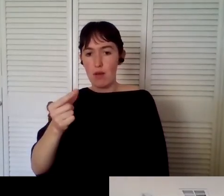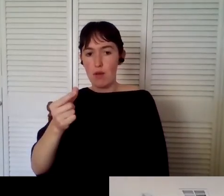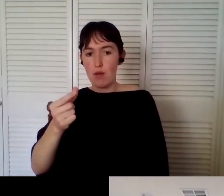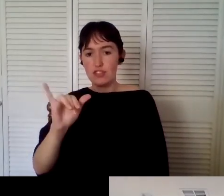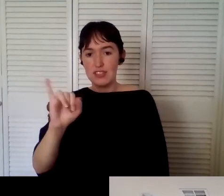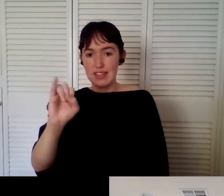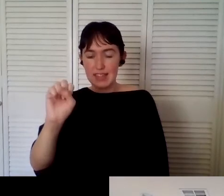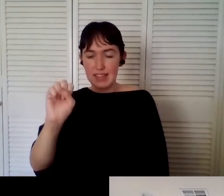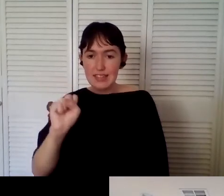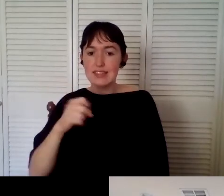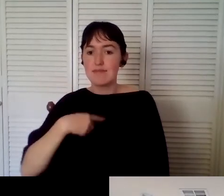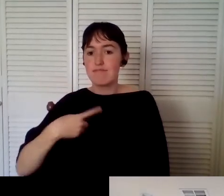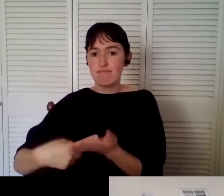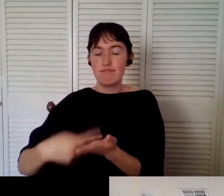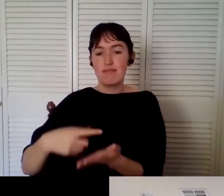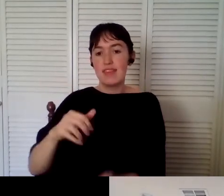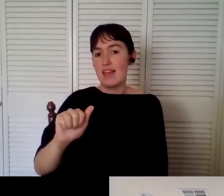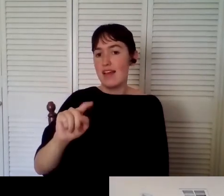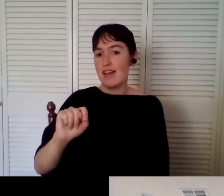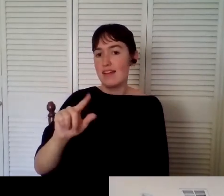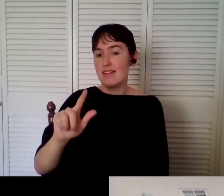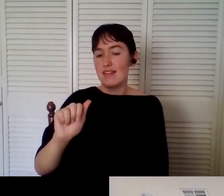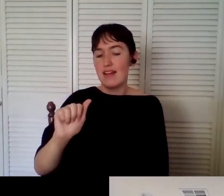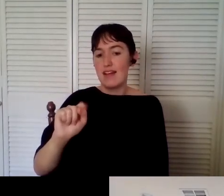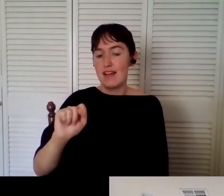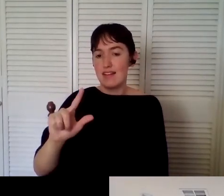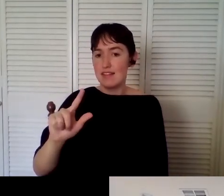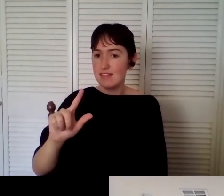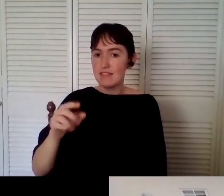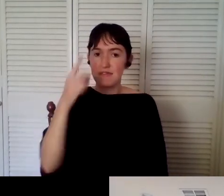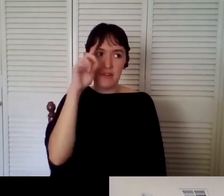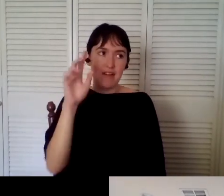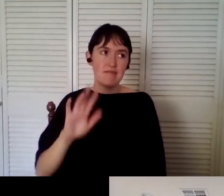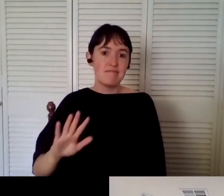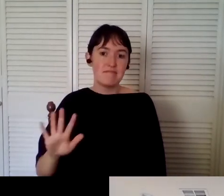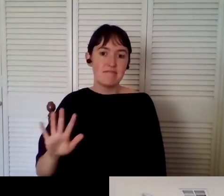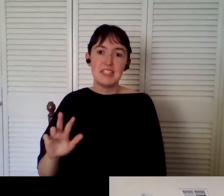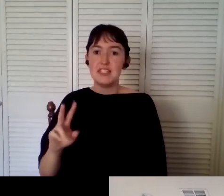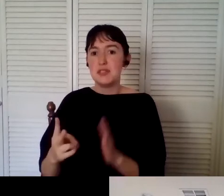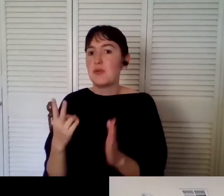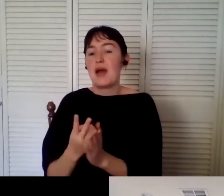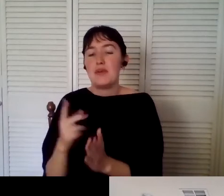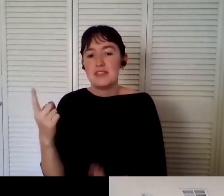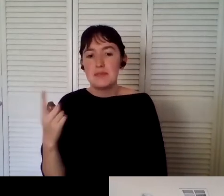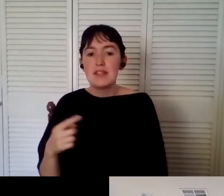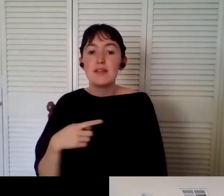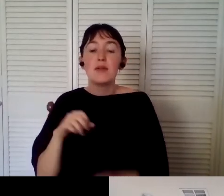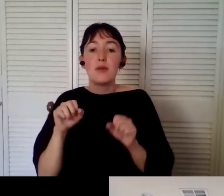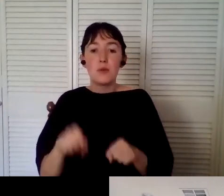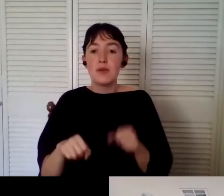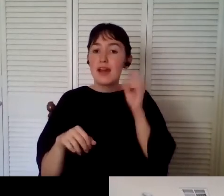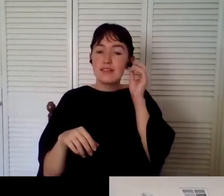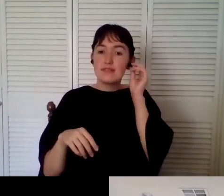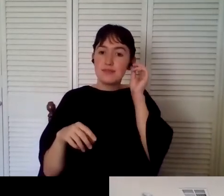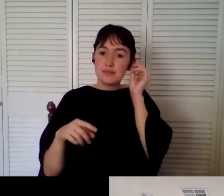you're interested in learning more about me or atlatls, you can follow me on Instagram at @IDigItFirst. I think I can put that in the